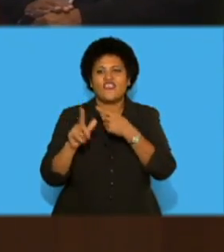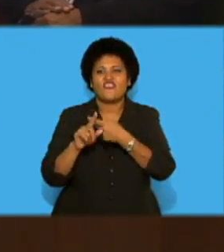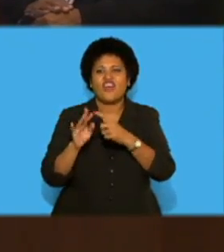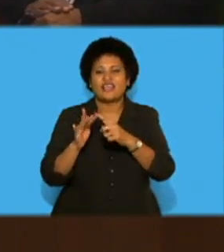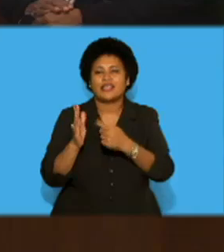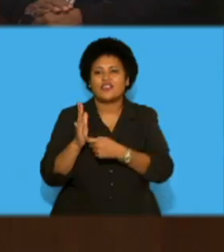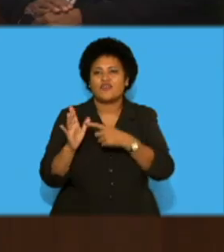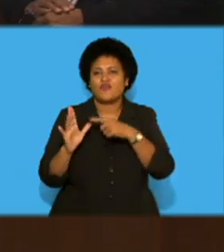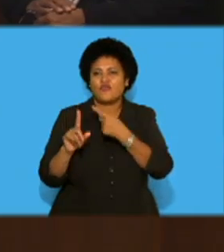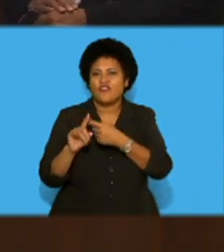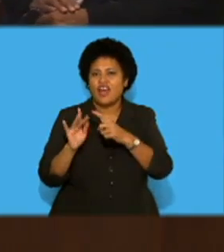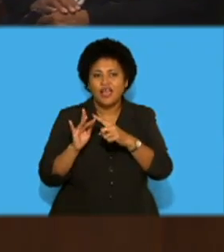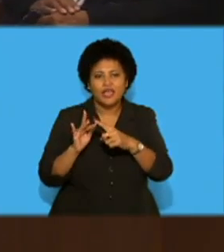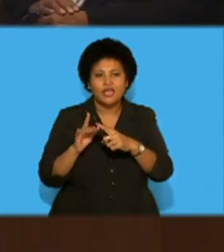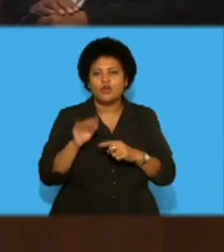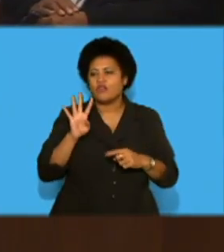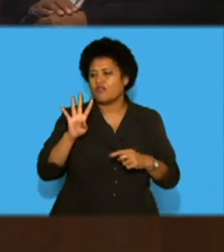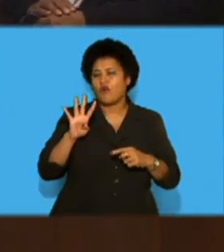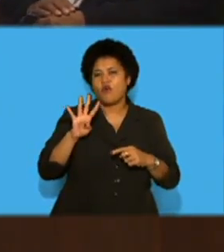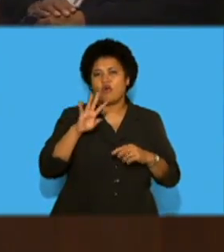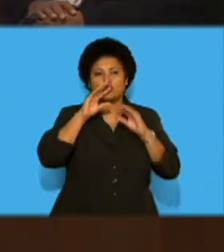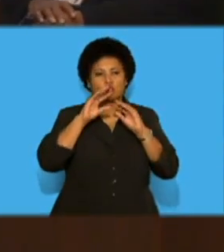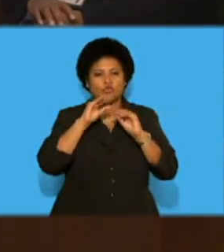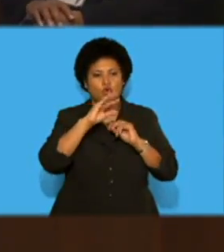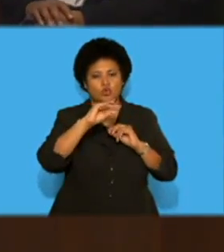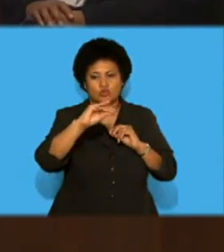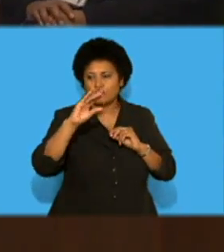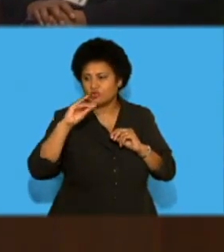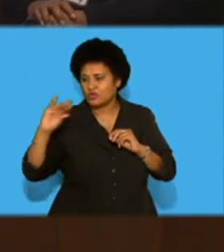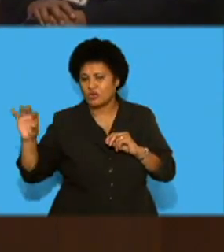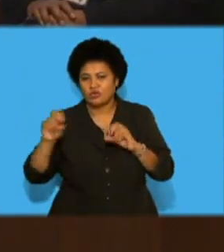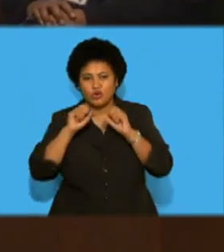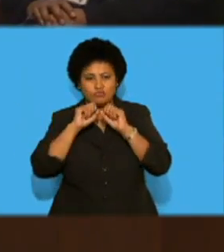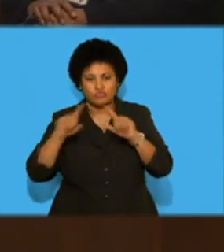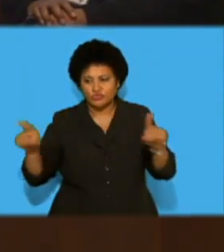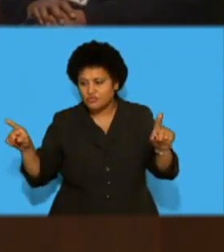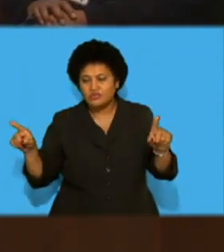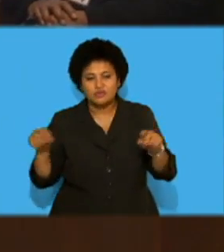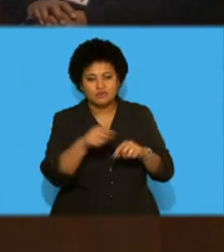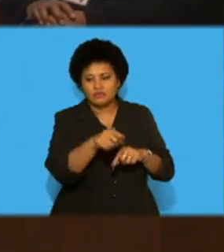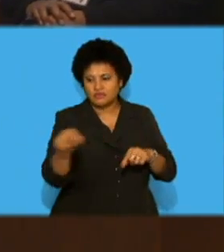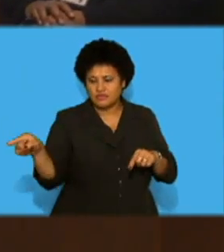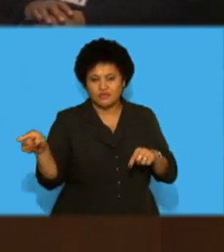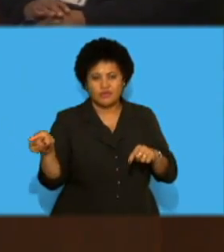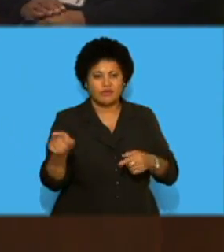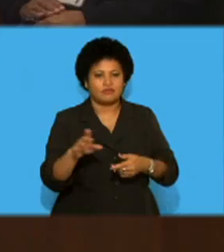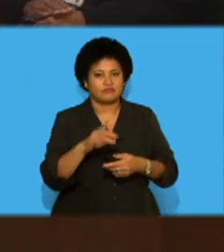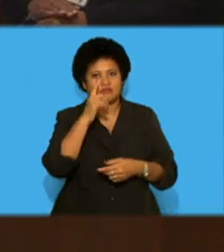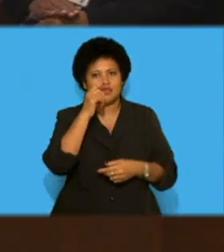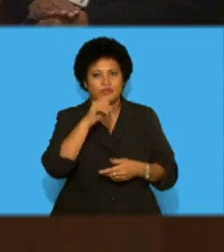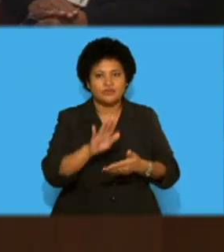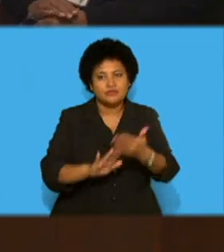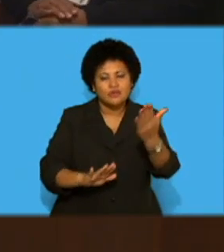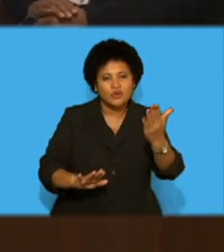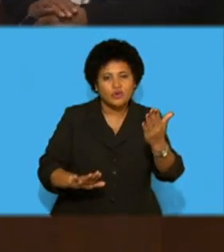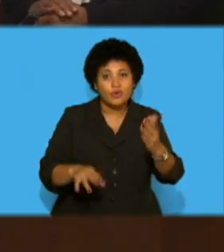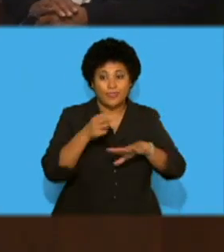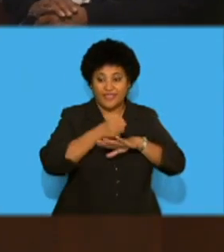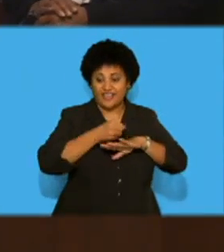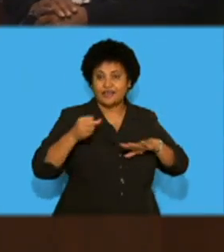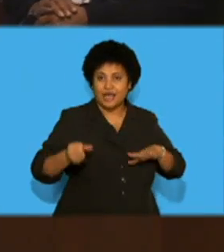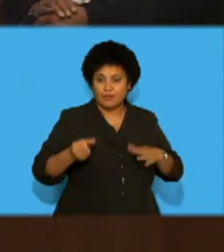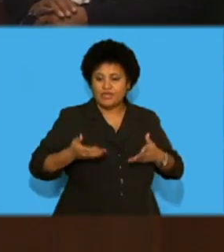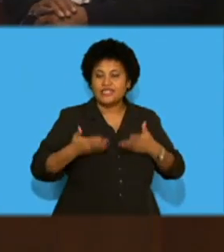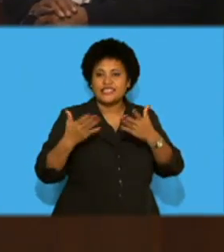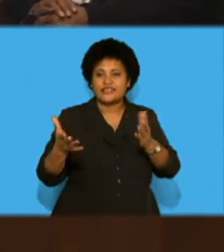and the poor farmers go away. Madam Speaker, the reality is this. The government provided the prisoners to cut the cane.